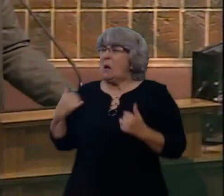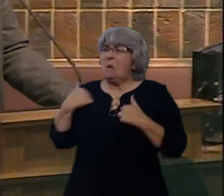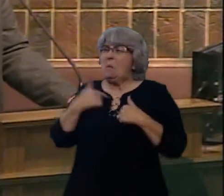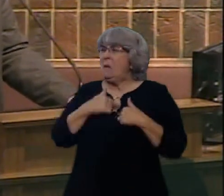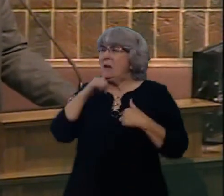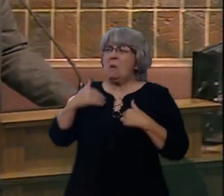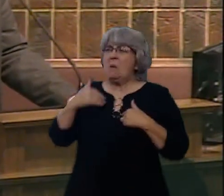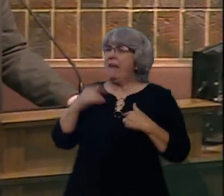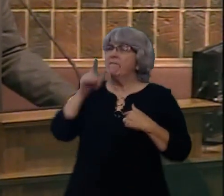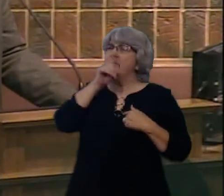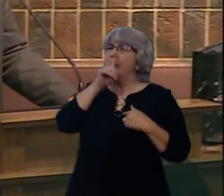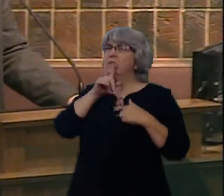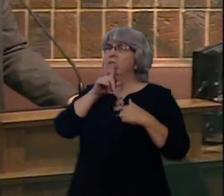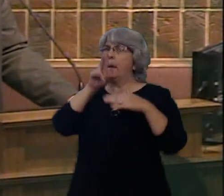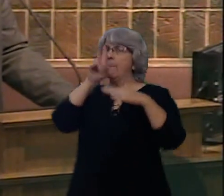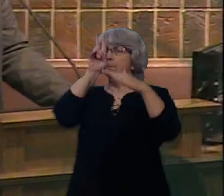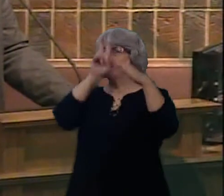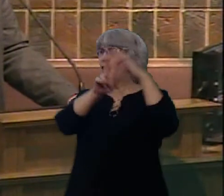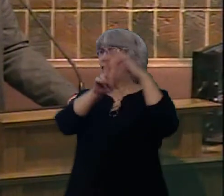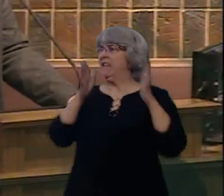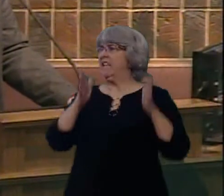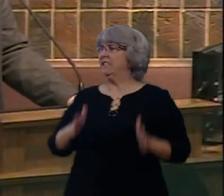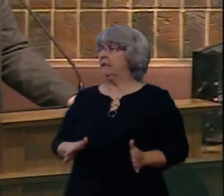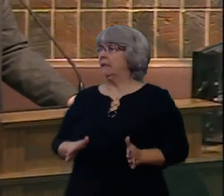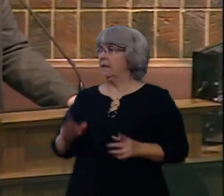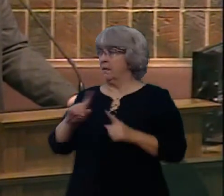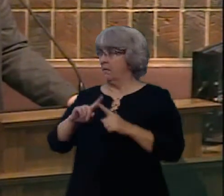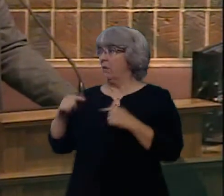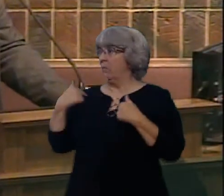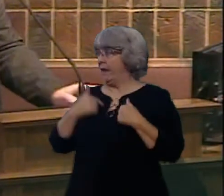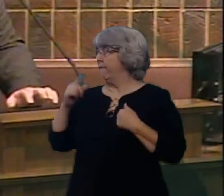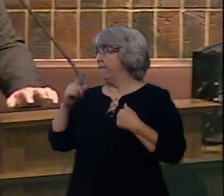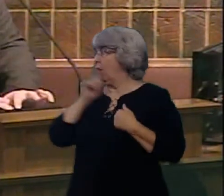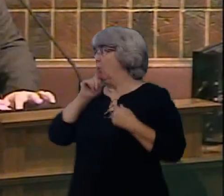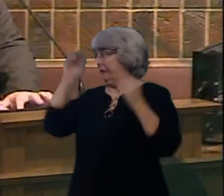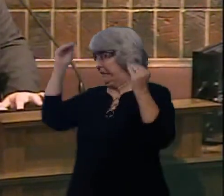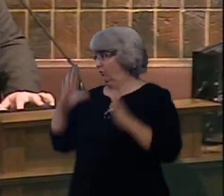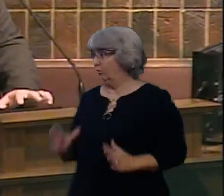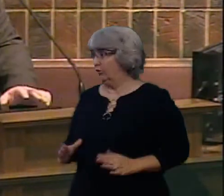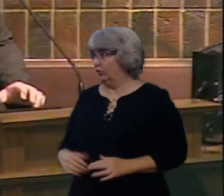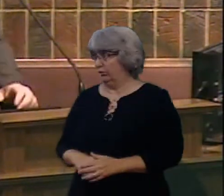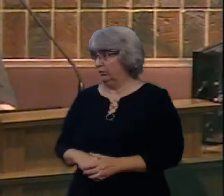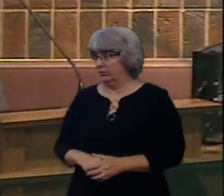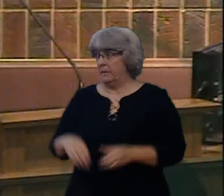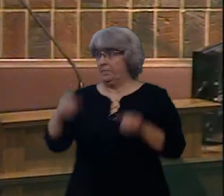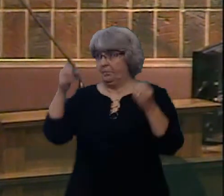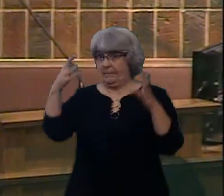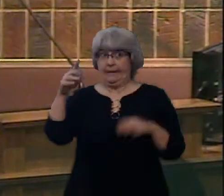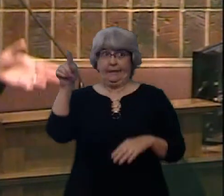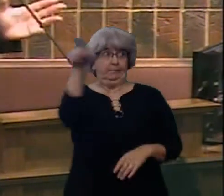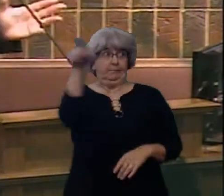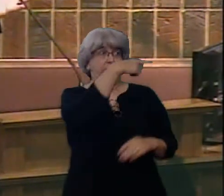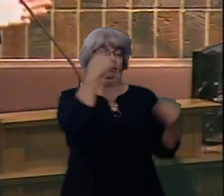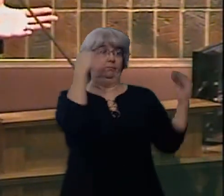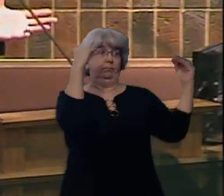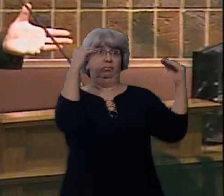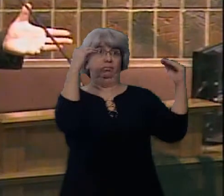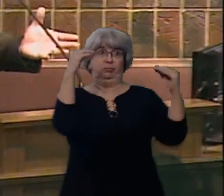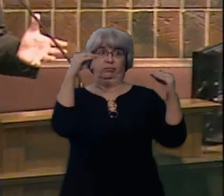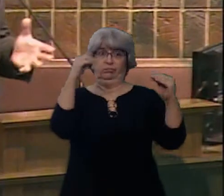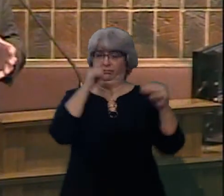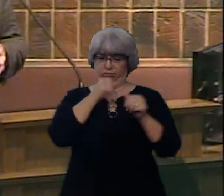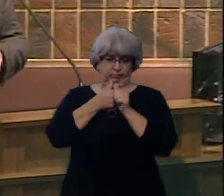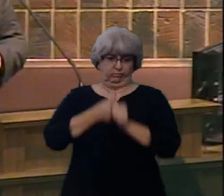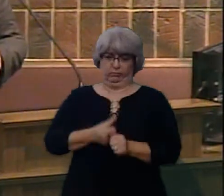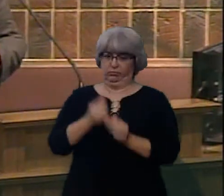that's apparent. There are many people who are teaching things falsely. They don't teach the scripture